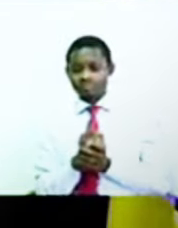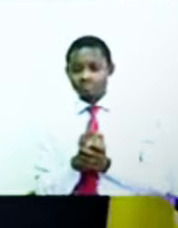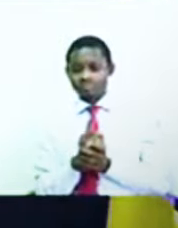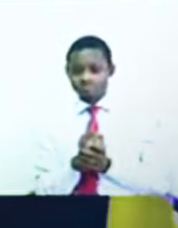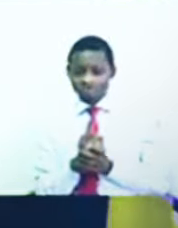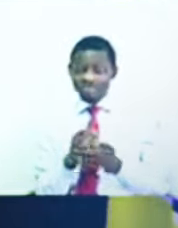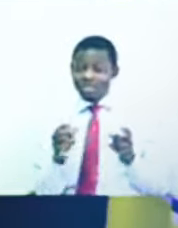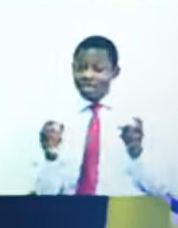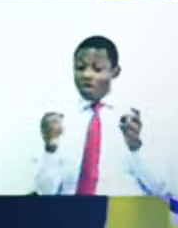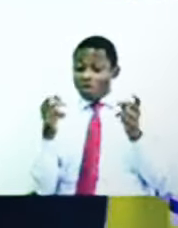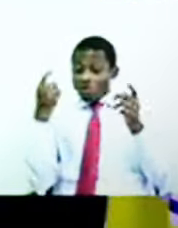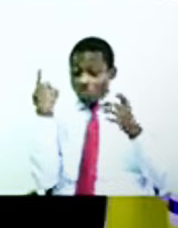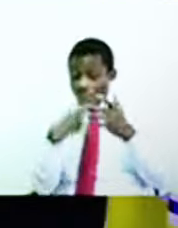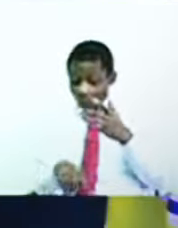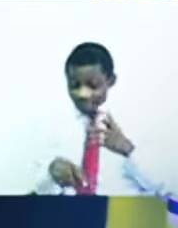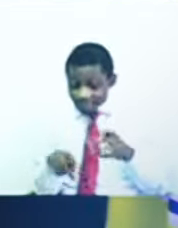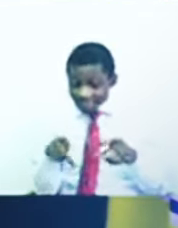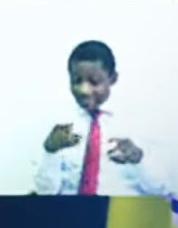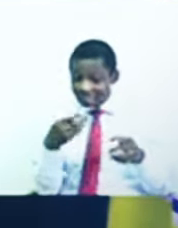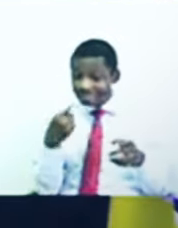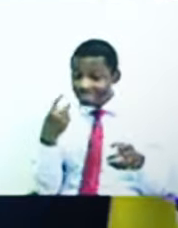judgment.